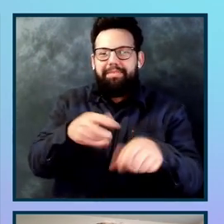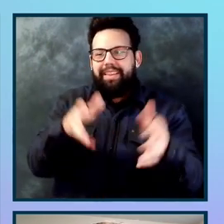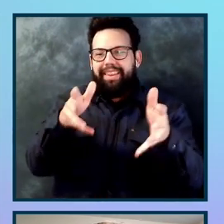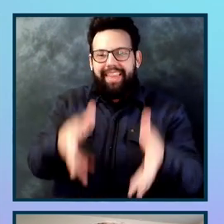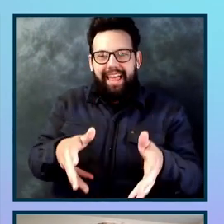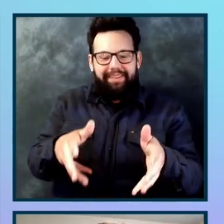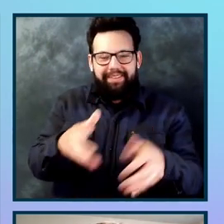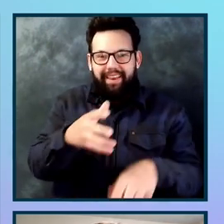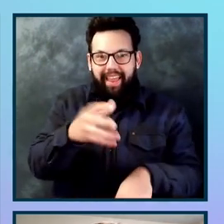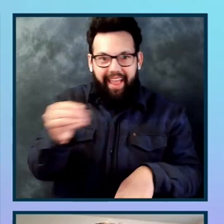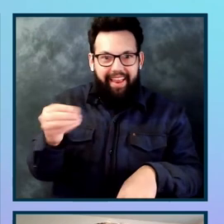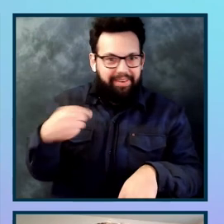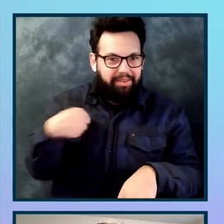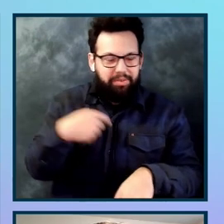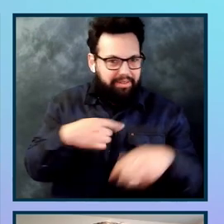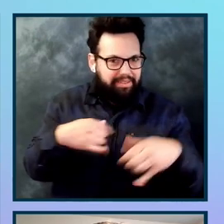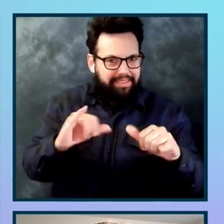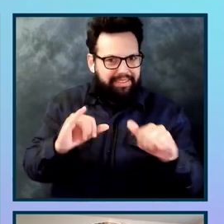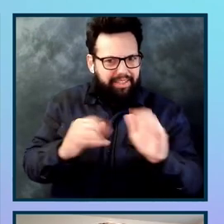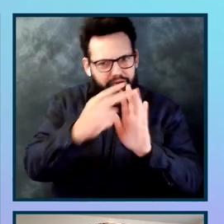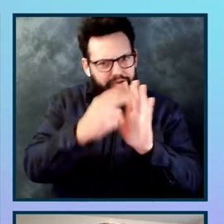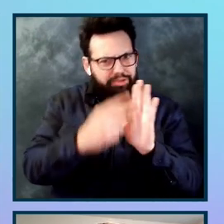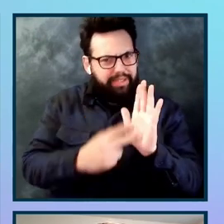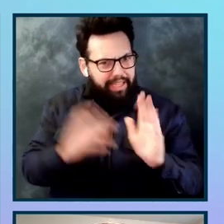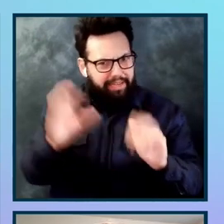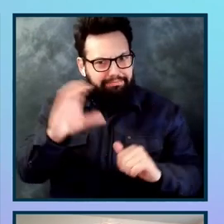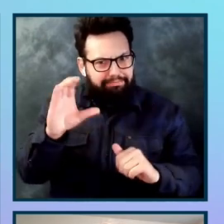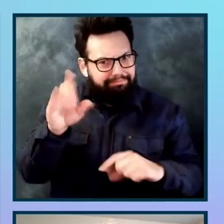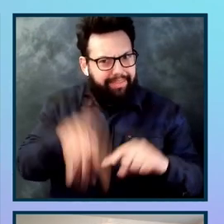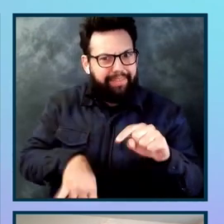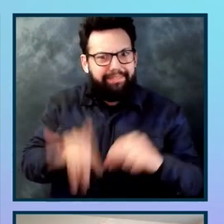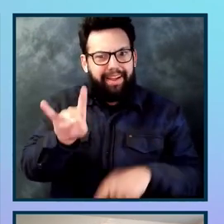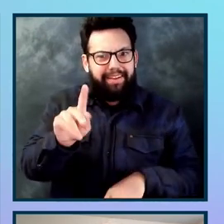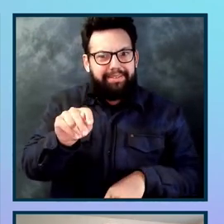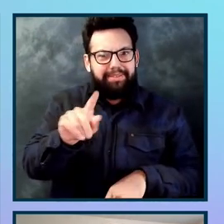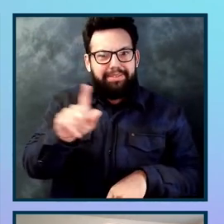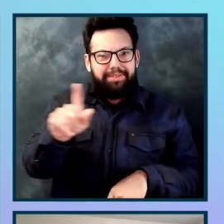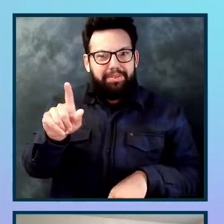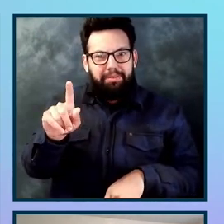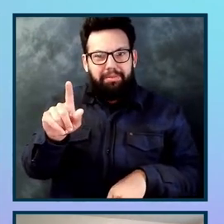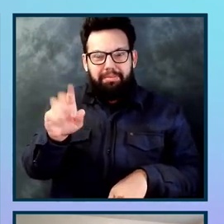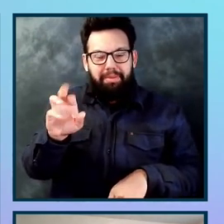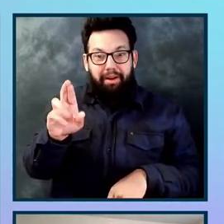still looking for that toolbar. I think if we keep reading, we might be there by